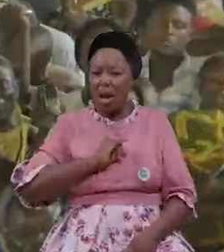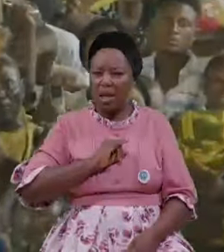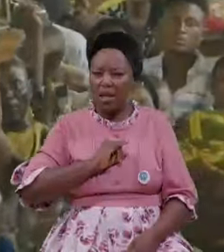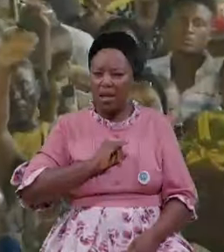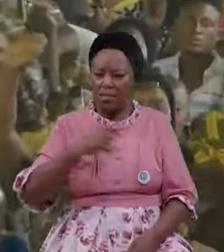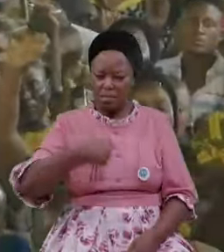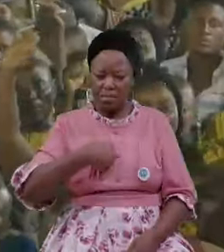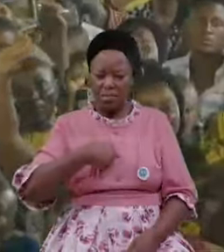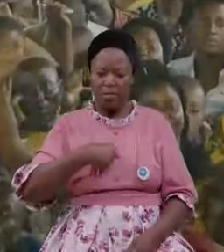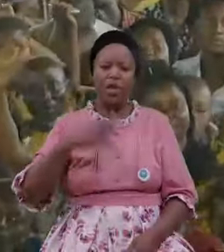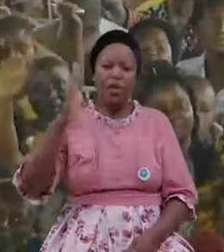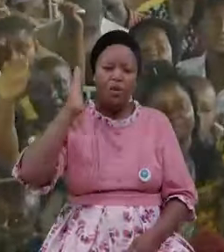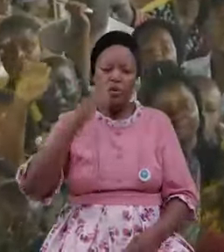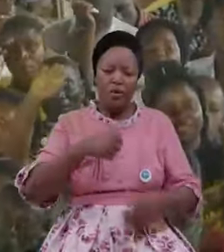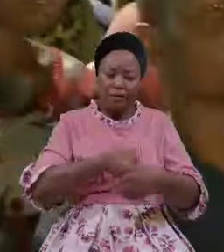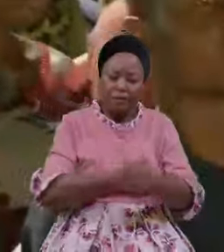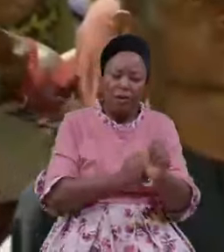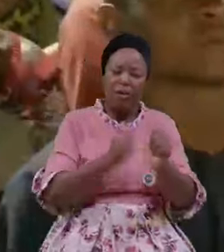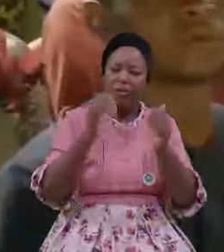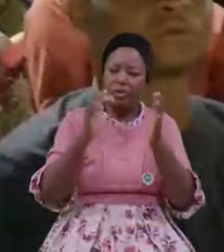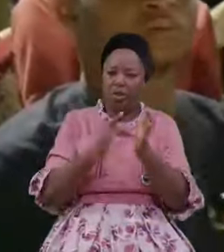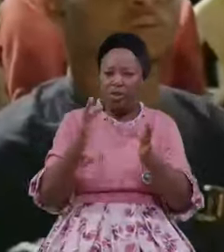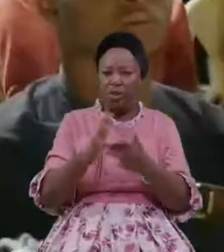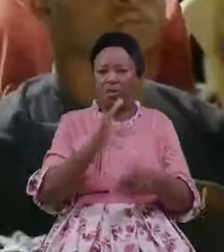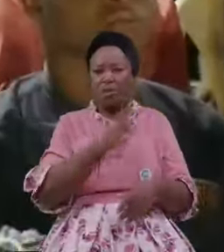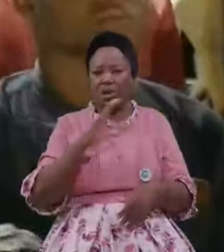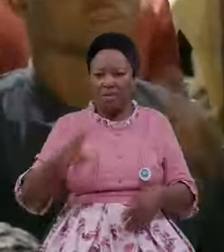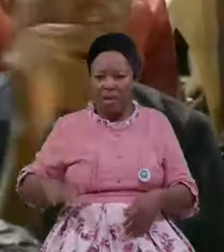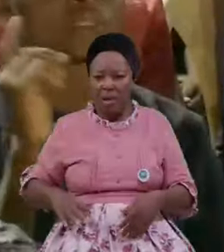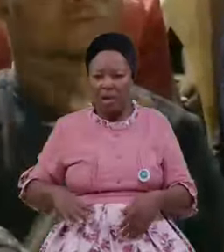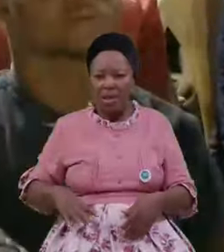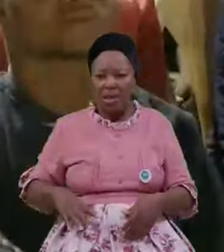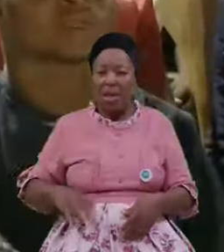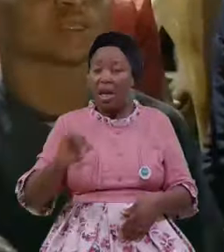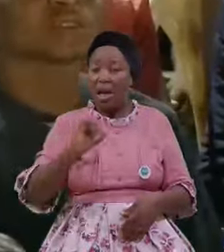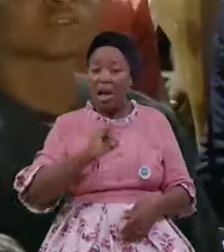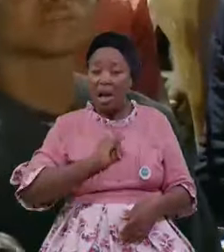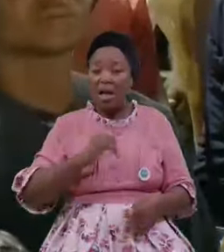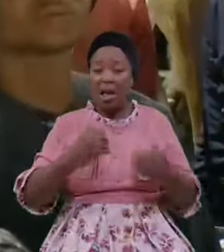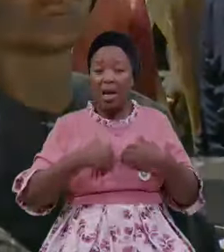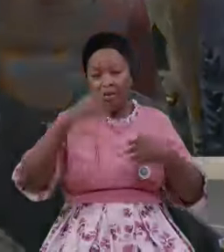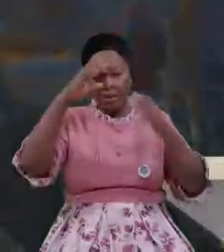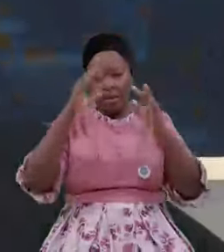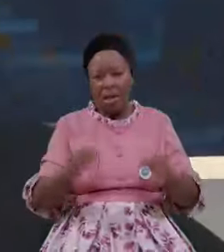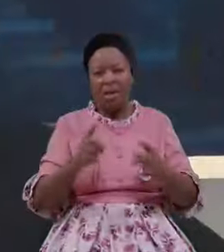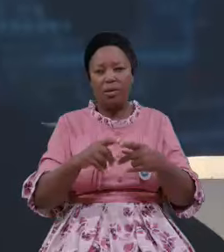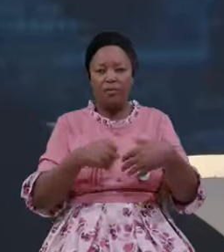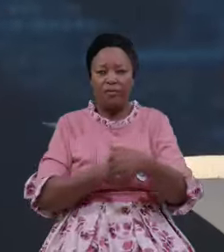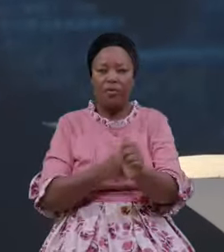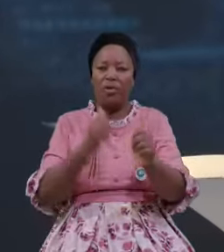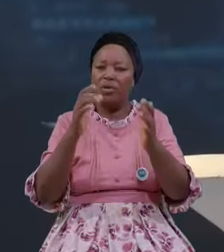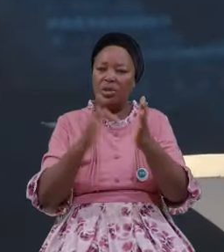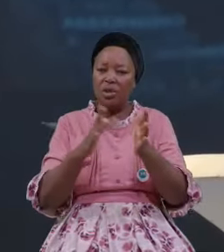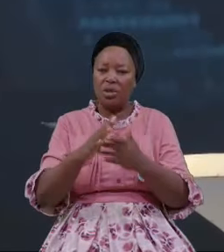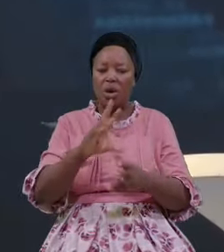follow Jesus Christ. I have decided to follow Jesus,